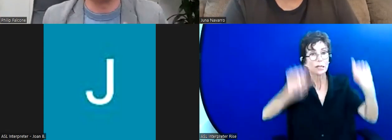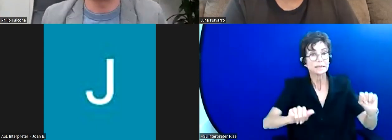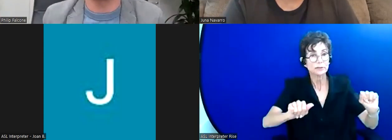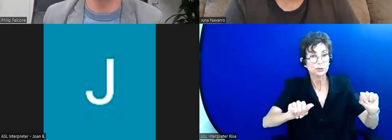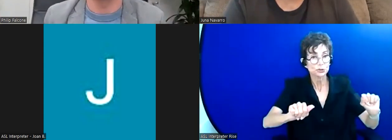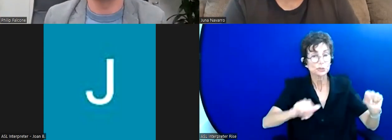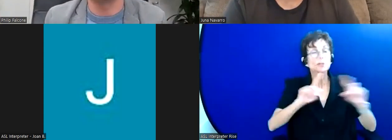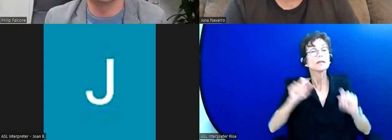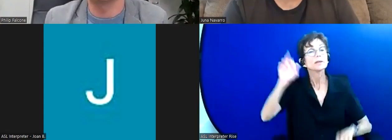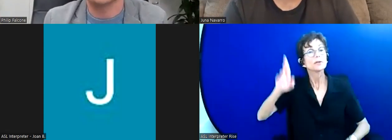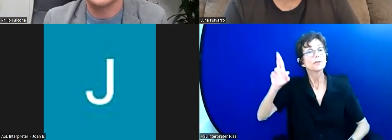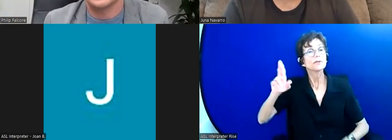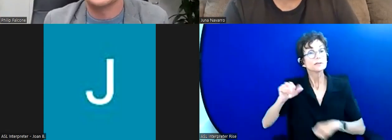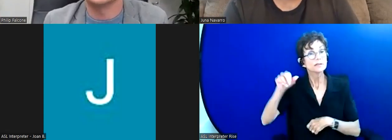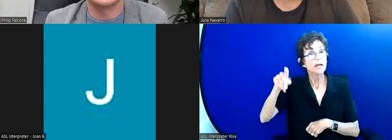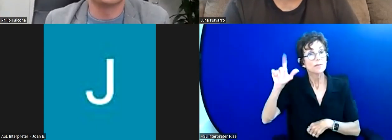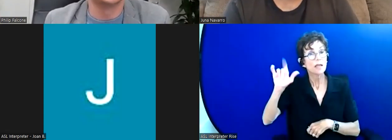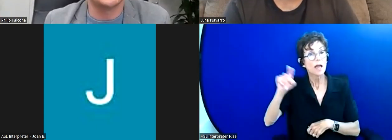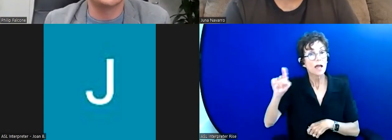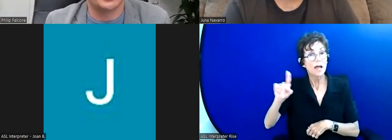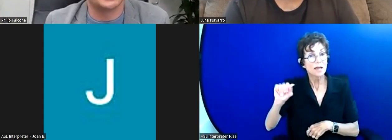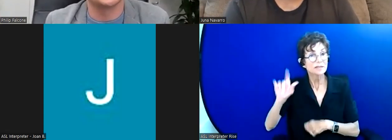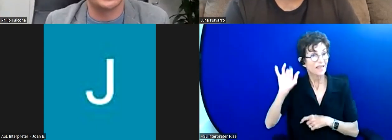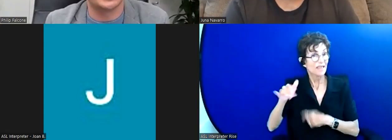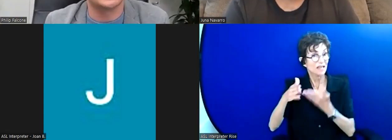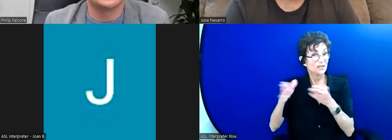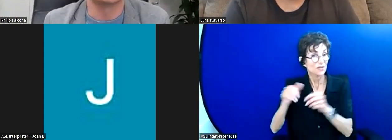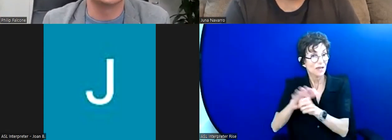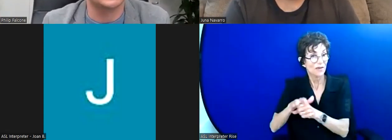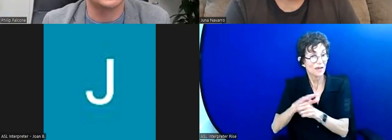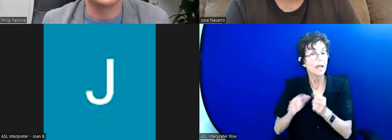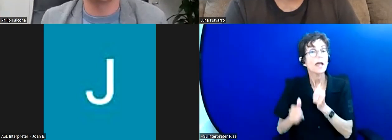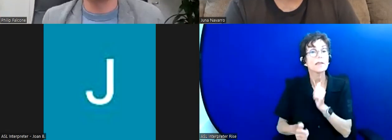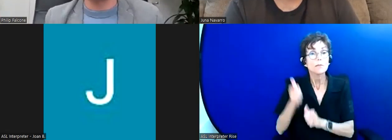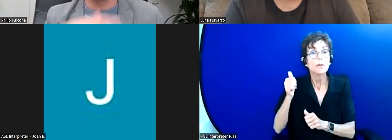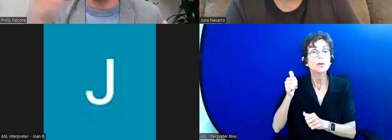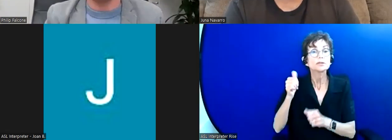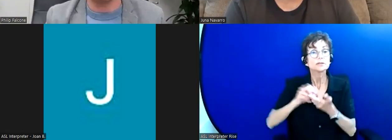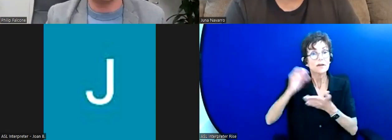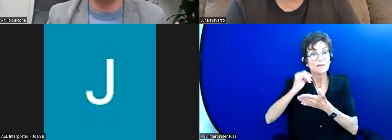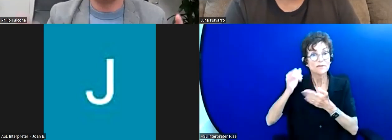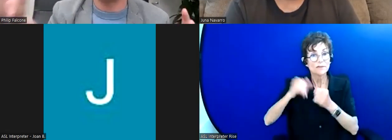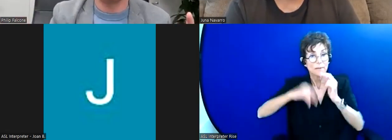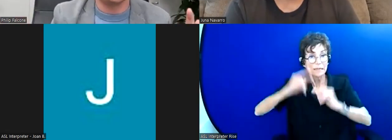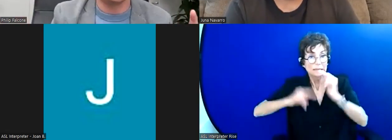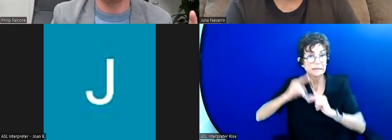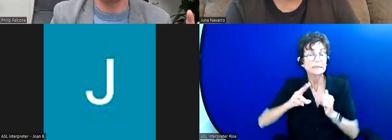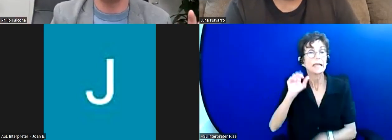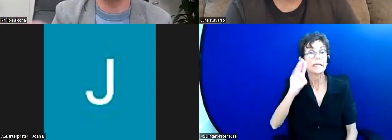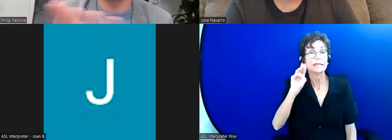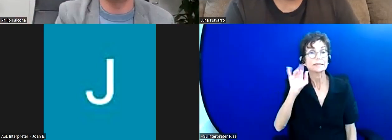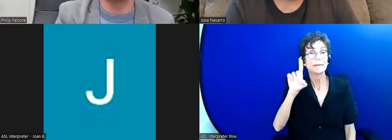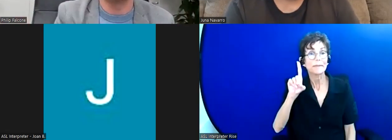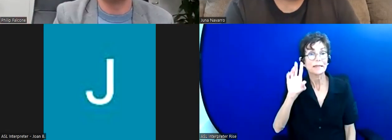Riverside Plaza, that general area, and majority of the architecture in that area is mid-century. So we know we want the art, the public art,